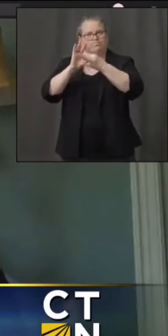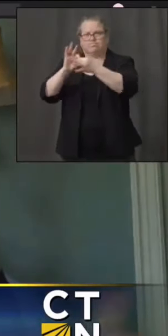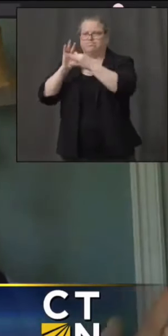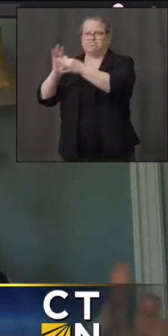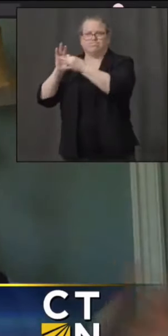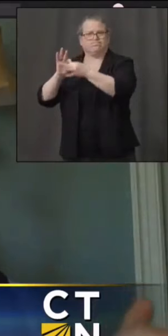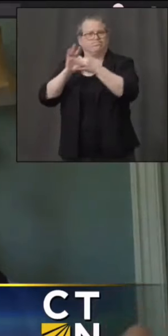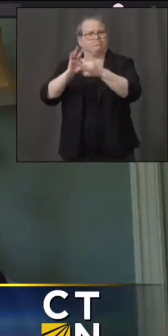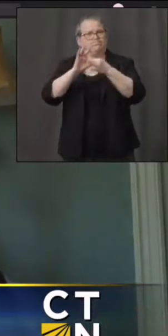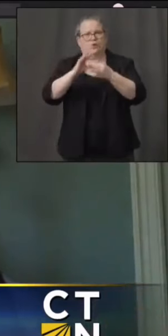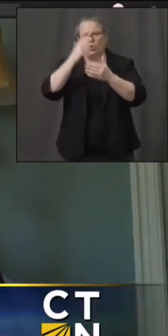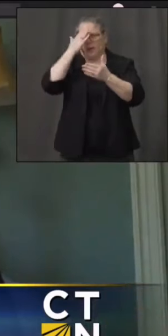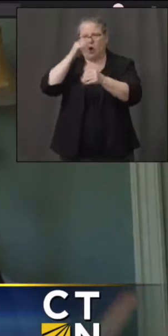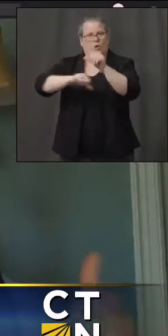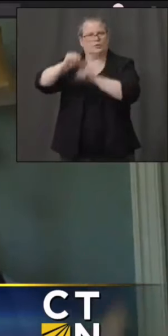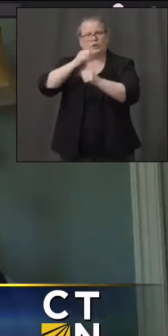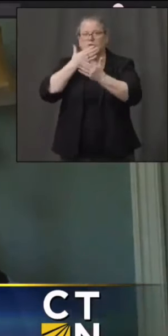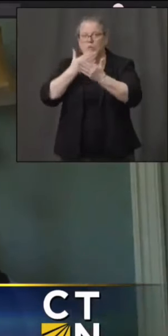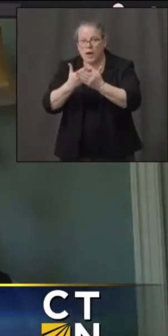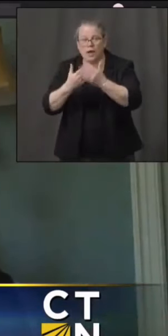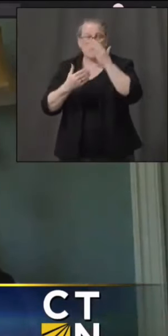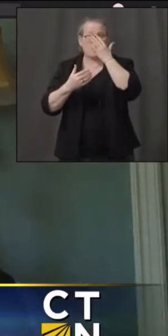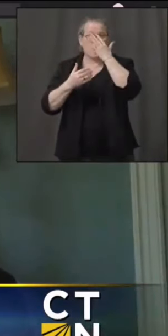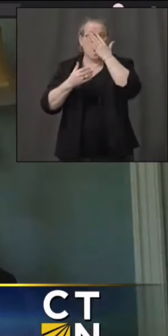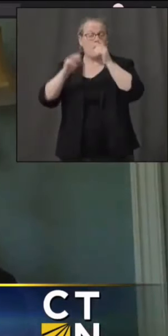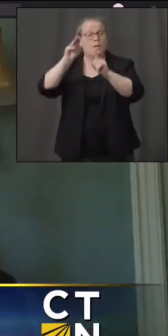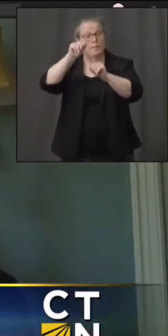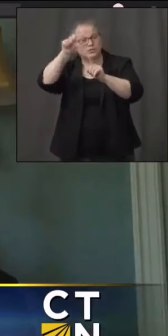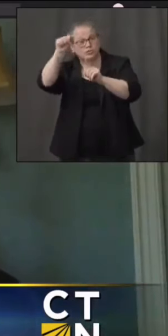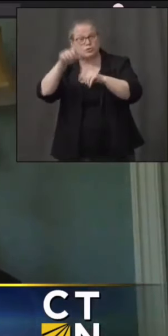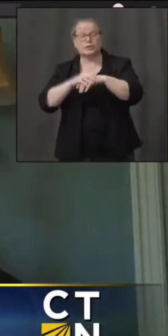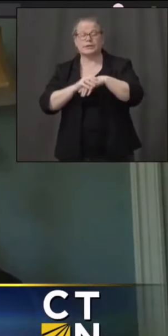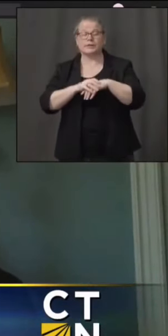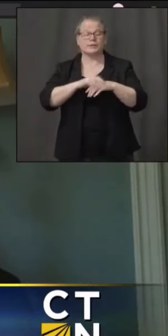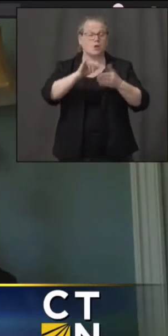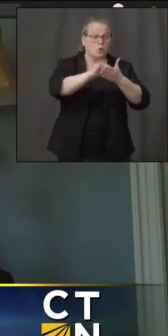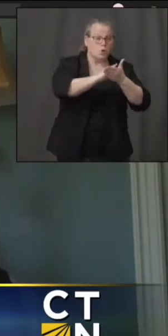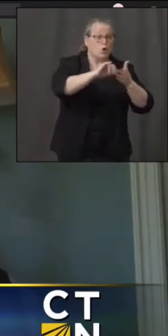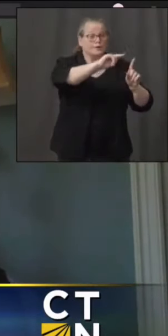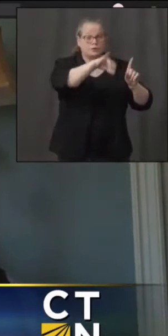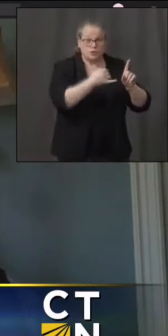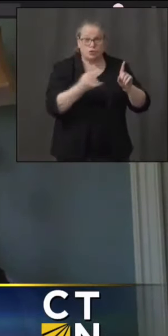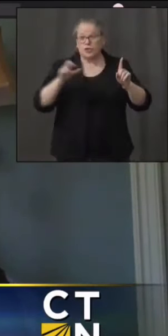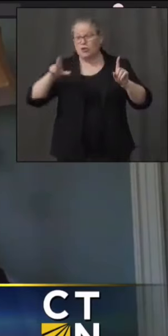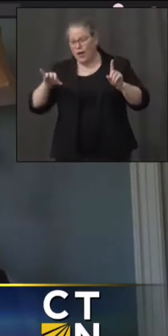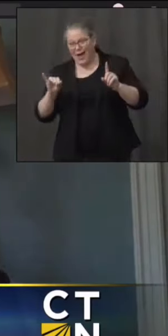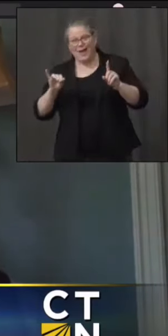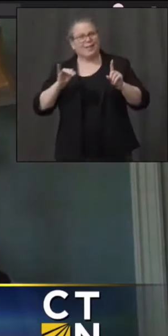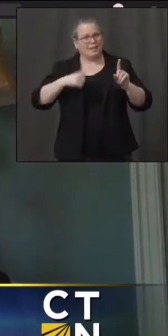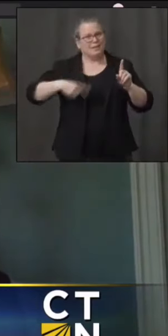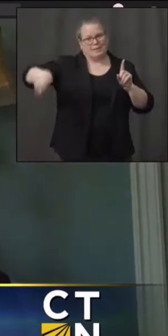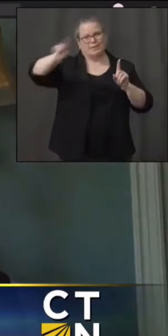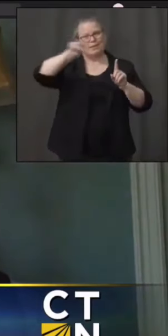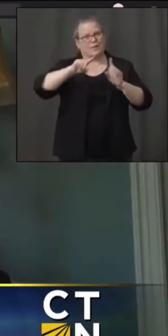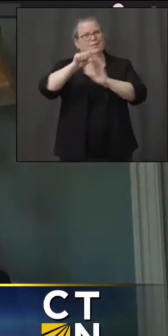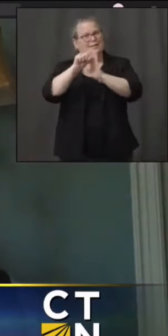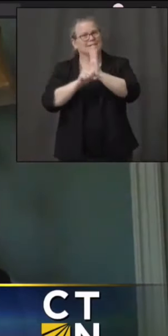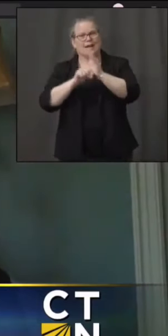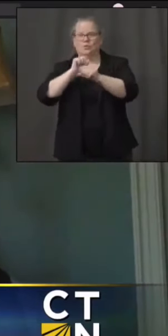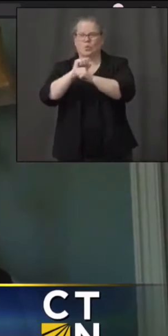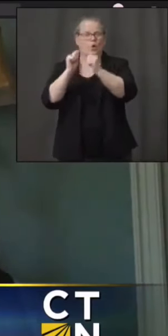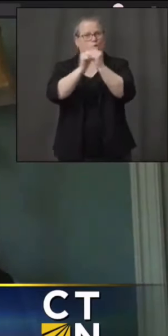each other really closely, Massachusetts, Rhode Island, New York, New Jersey. We've worked together at the state level